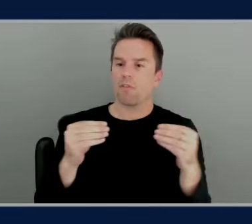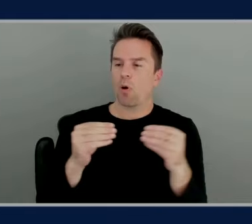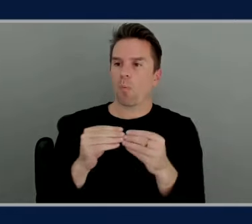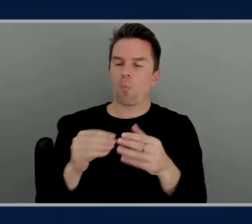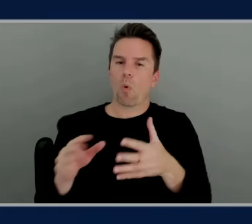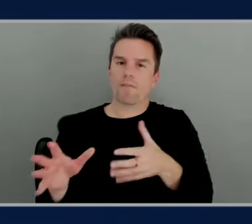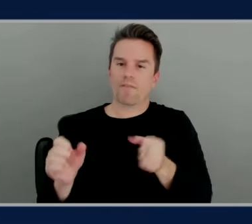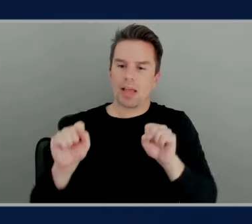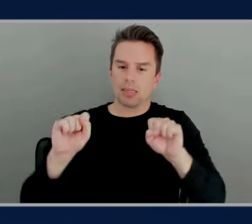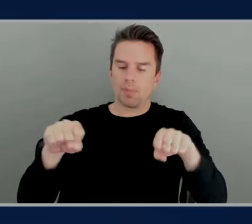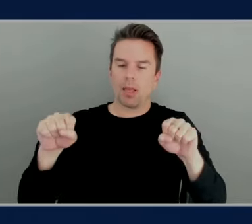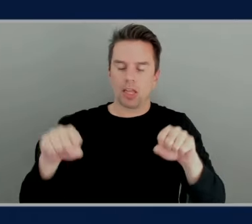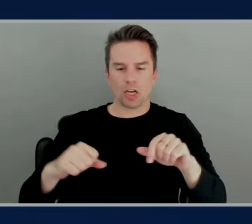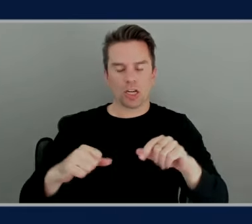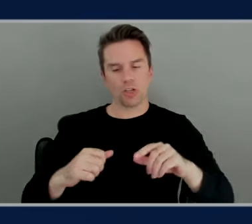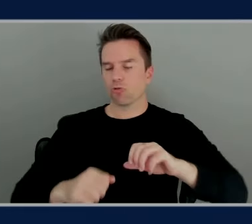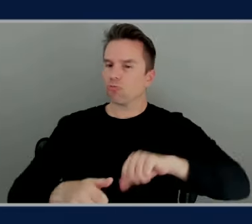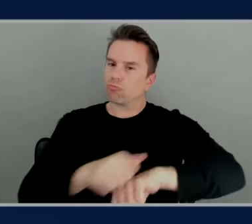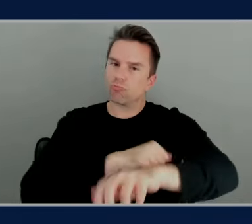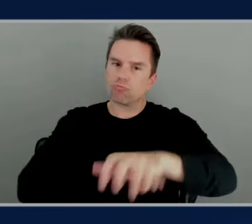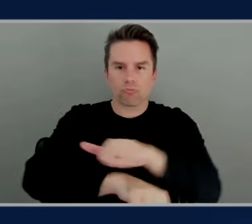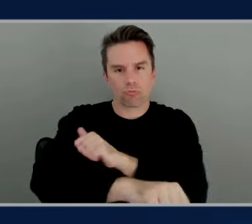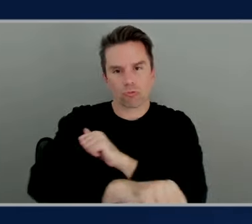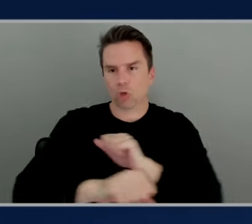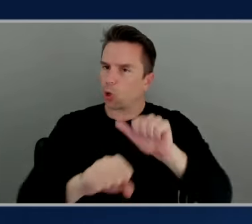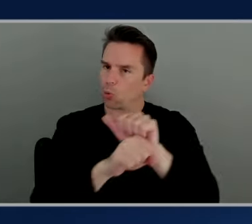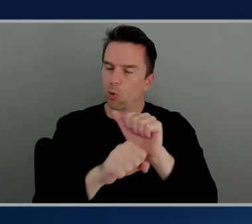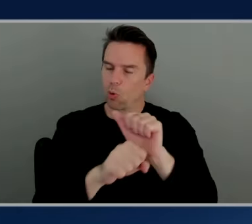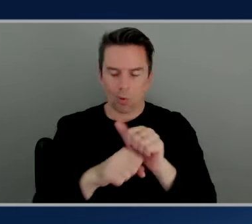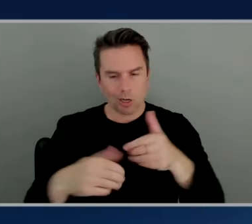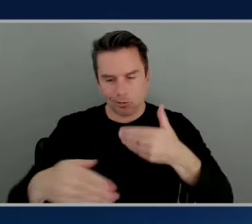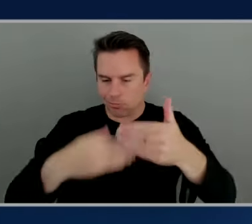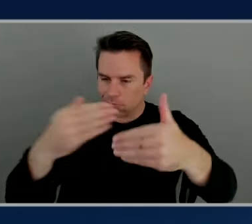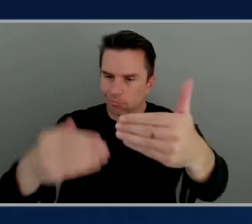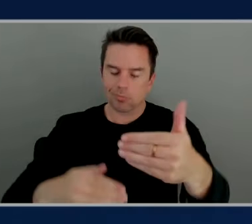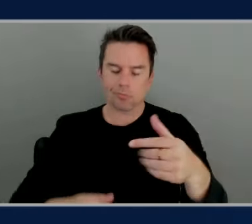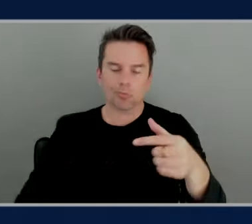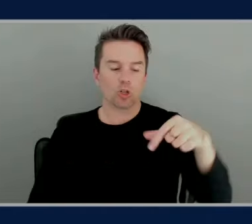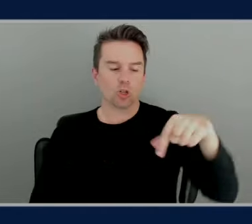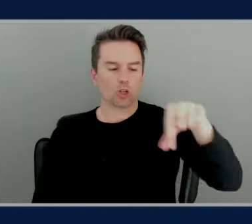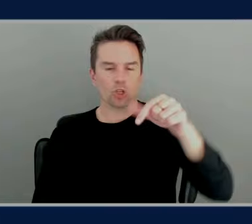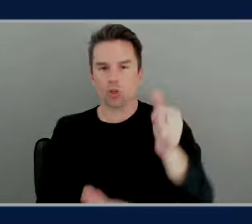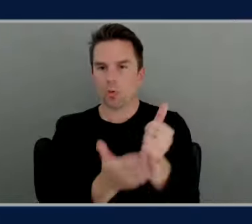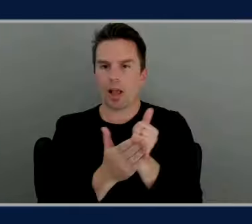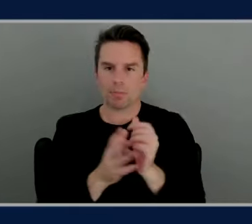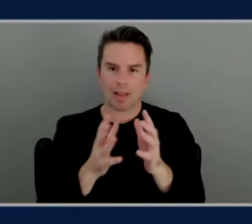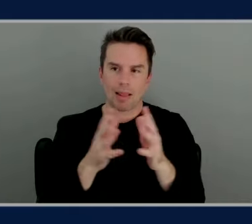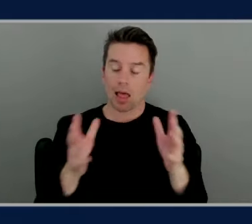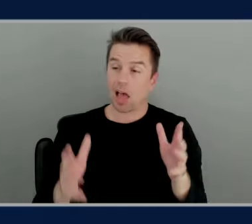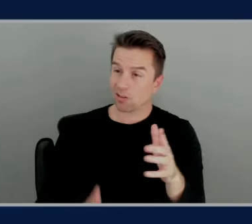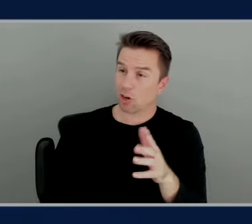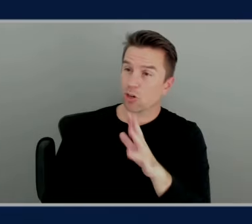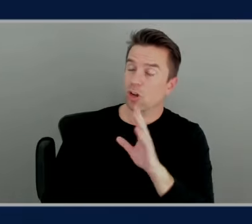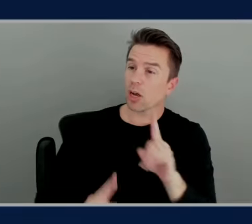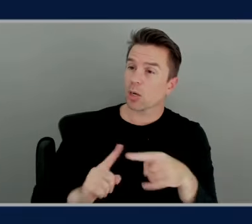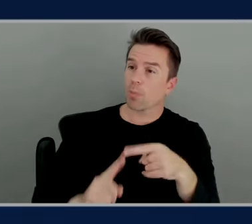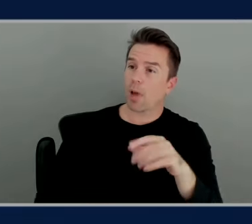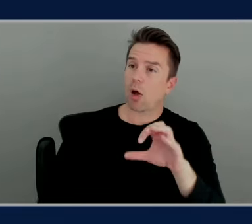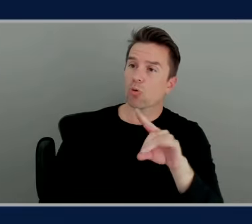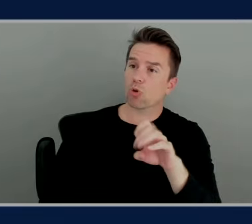delivering like valuable code. So that Q helped us a lot with that. Yeah. And is that the code repositories that they would have access Correct. To? Or,